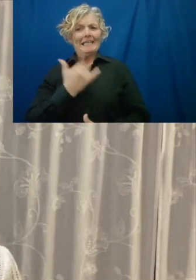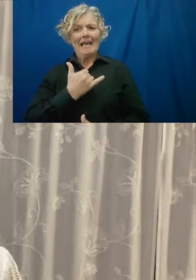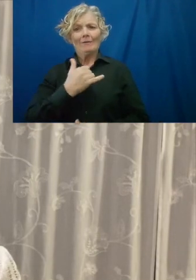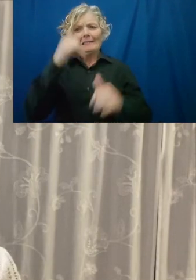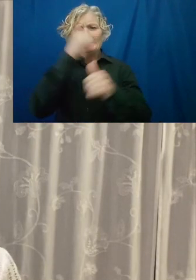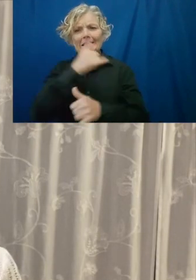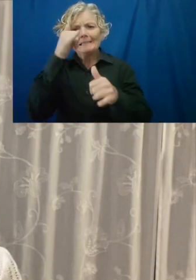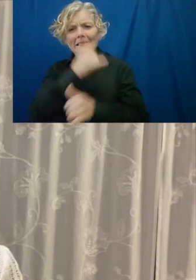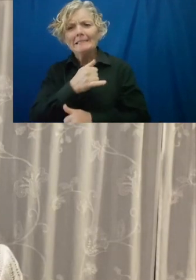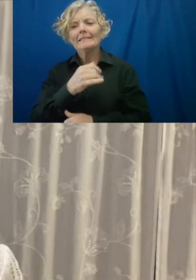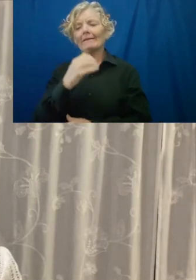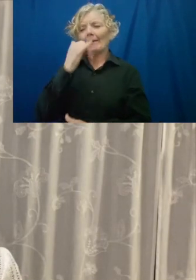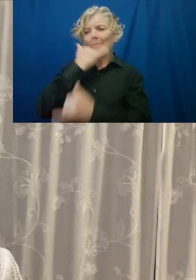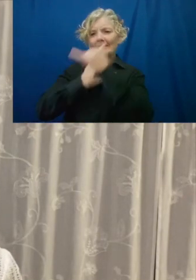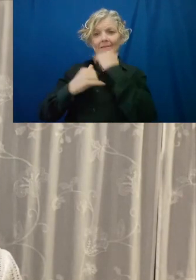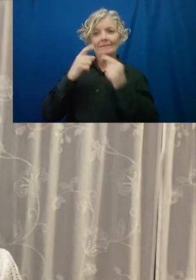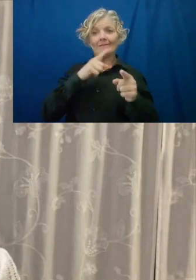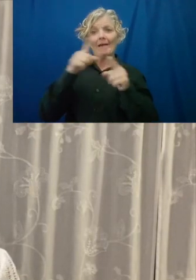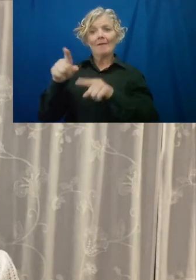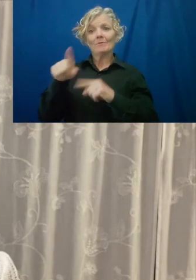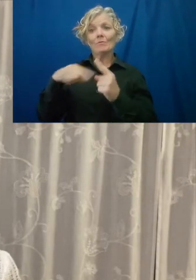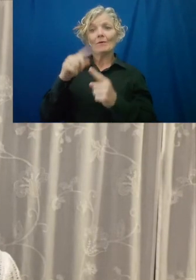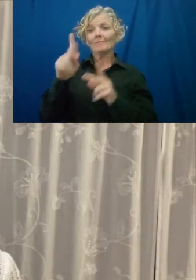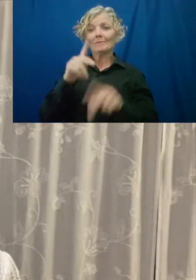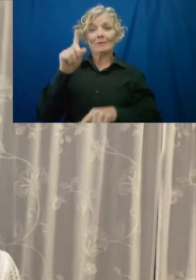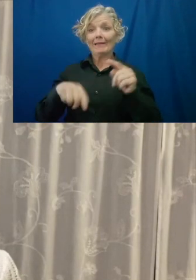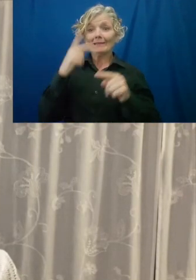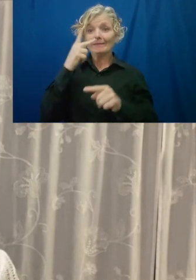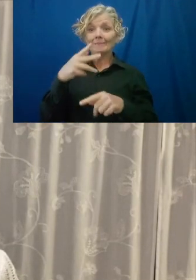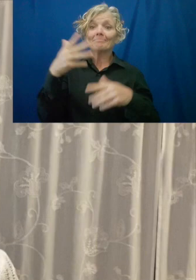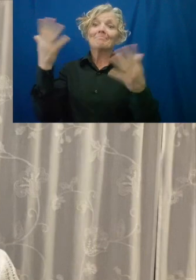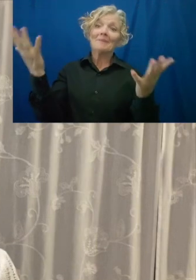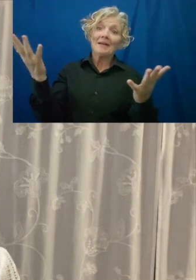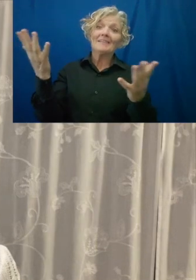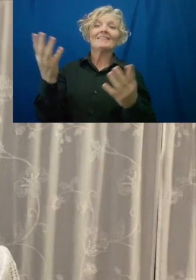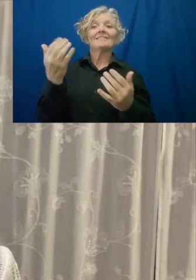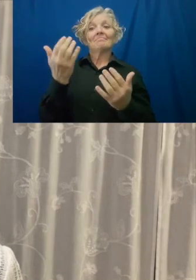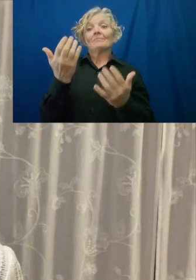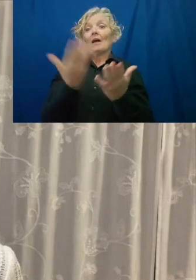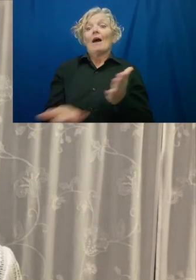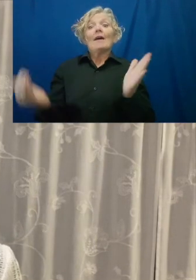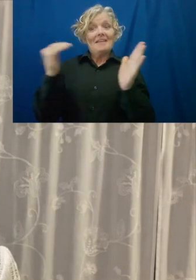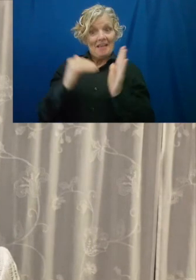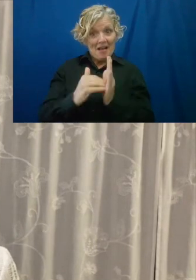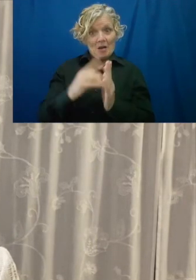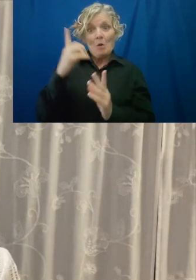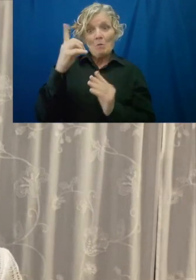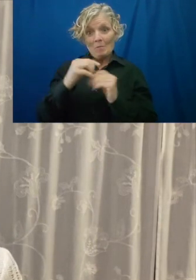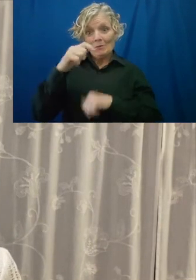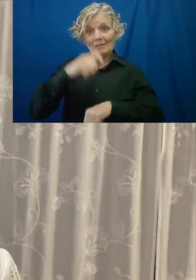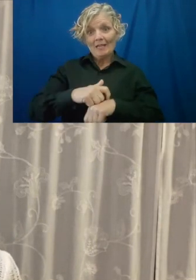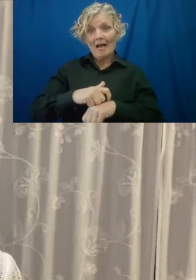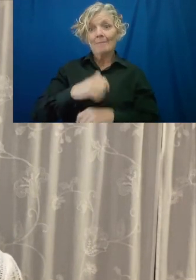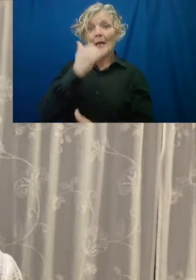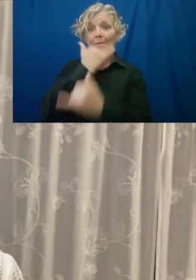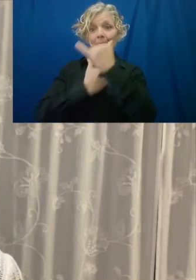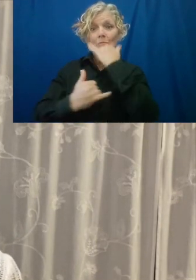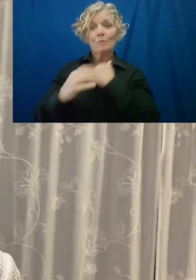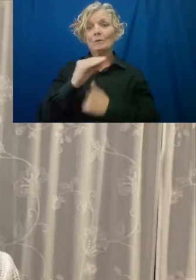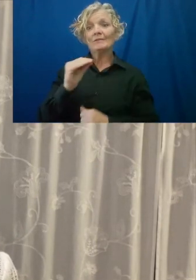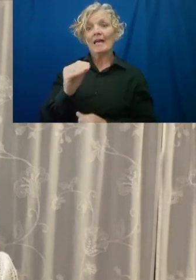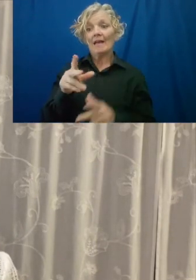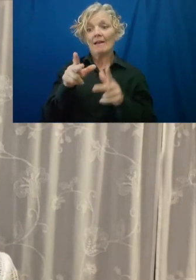and goofy mistakes only happen behind closed doors. Nevertheless, here is, one more